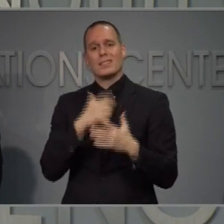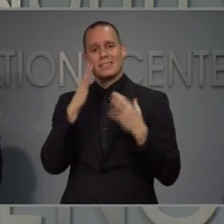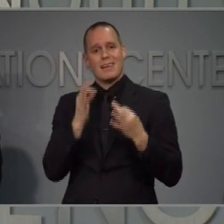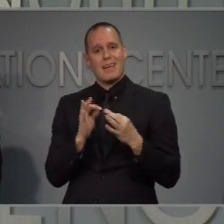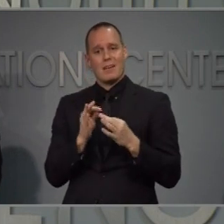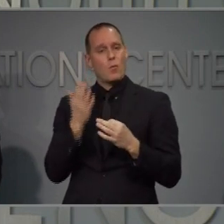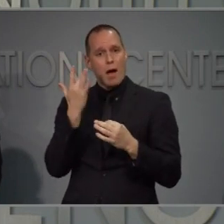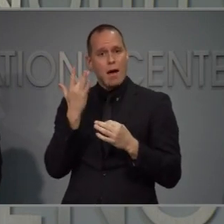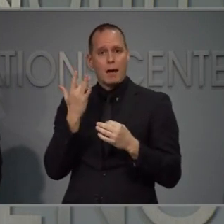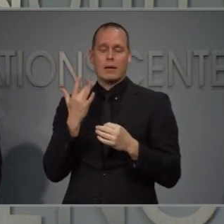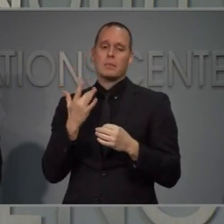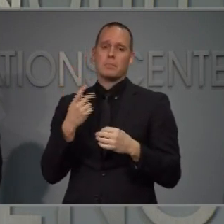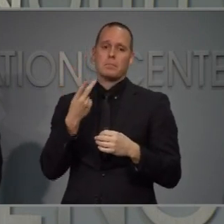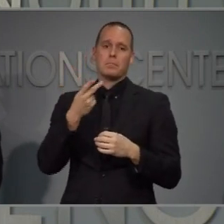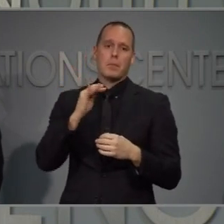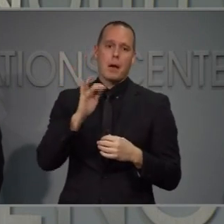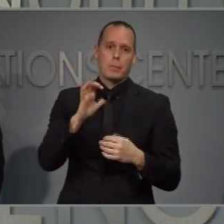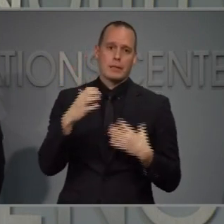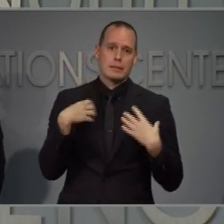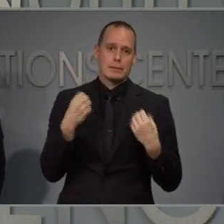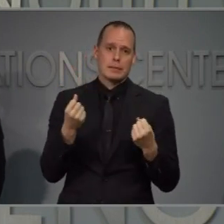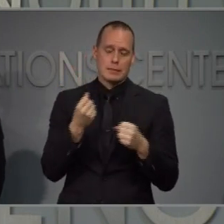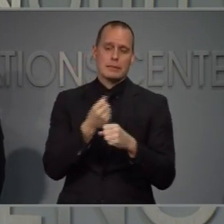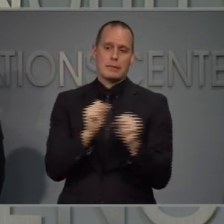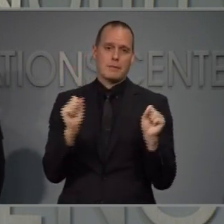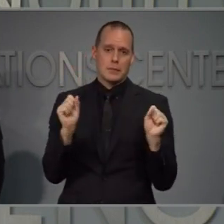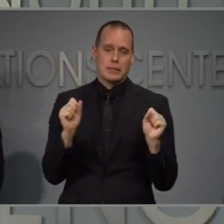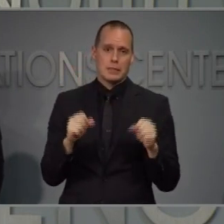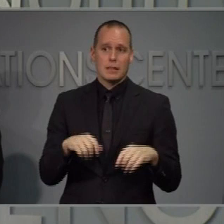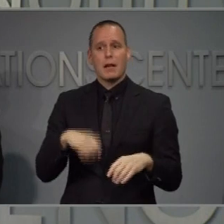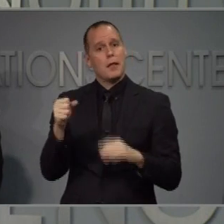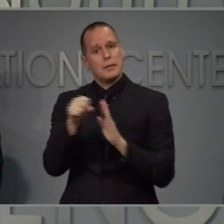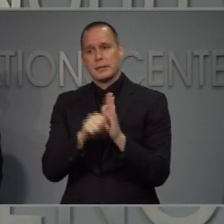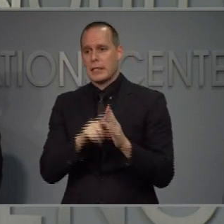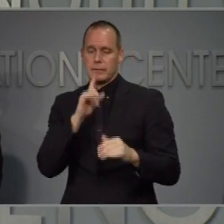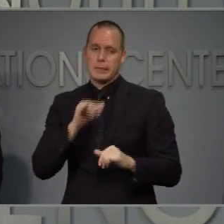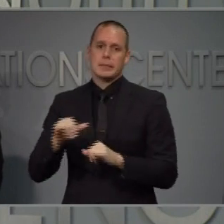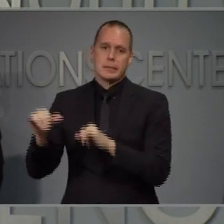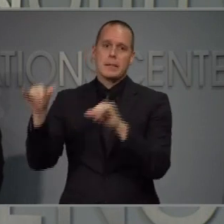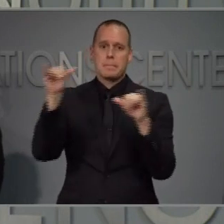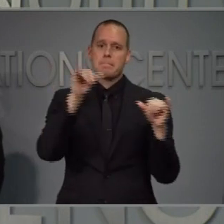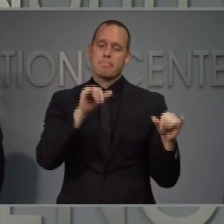pretty much consistent with what most other states have done across the country.